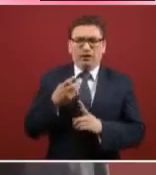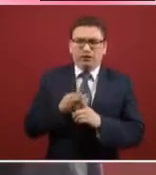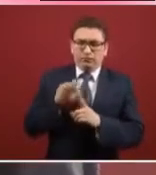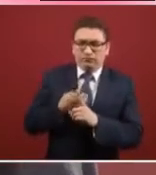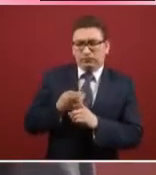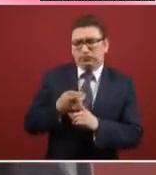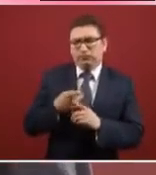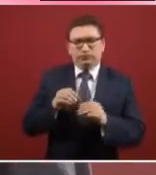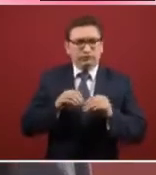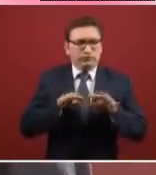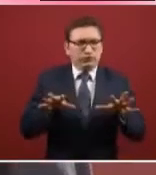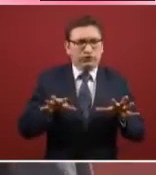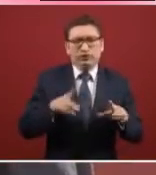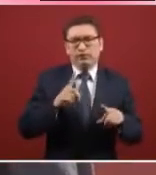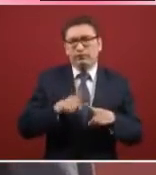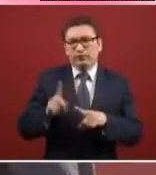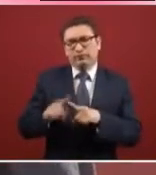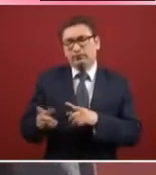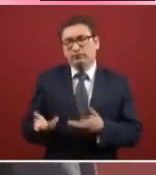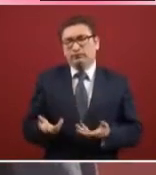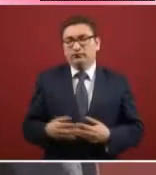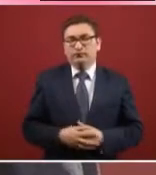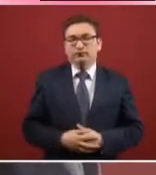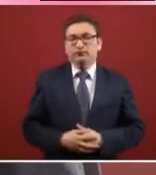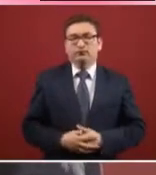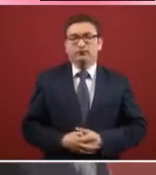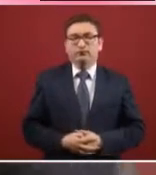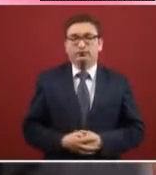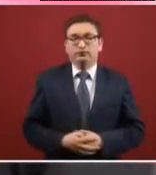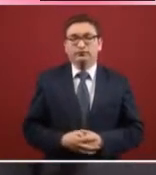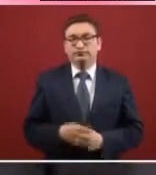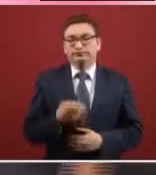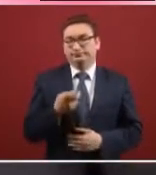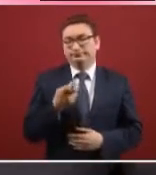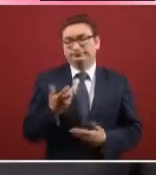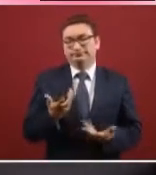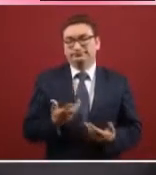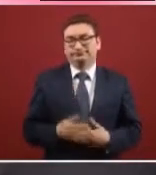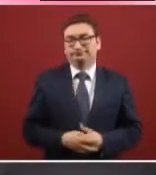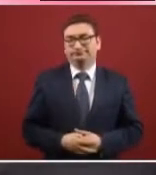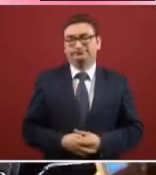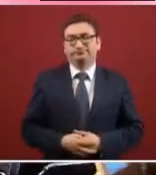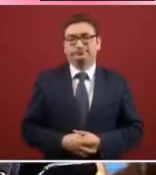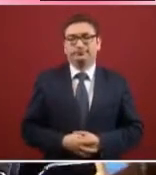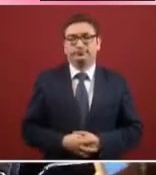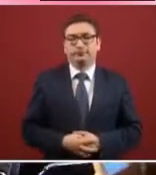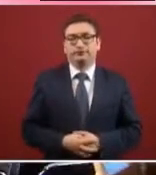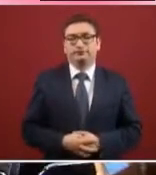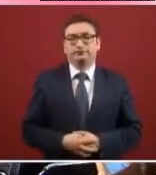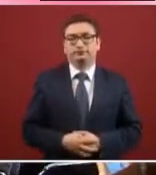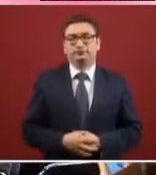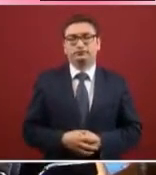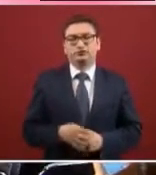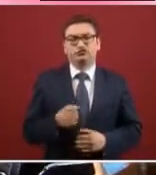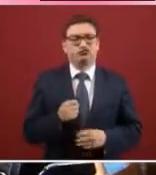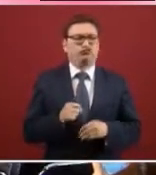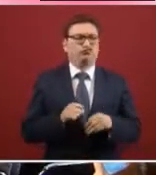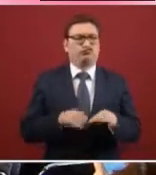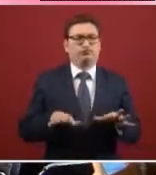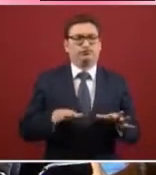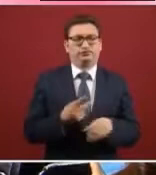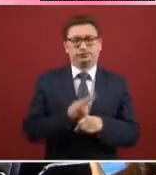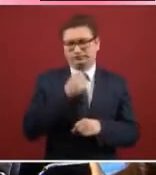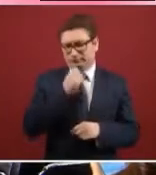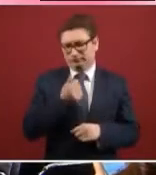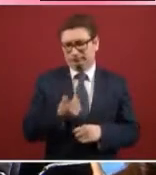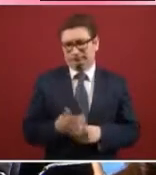medios. So they just, the most they do is critique us in the media. Pues no tiene mucho efecto. It doesn't have very much